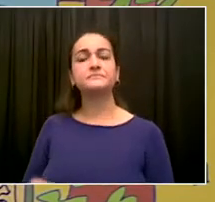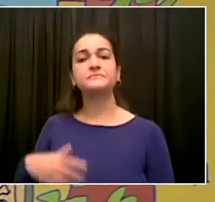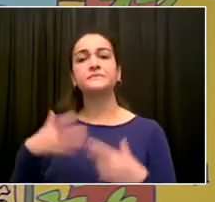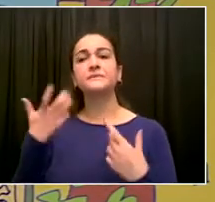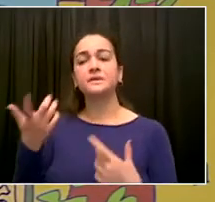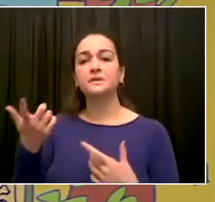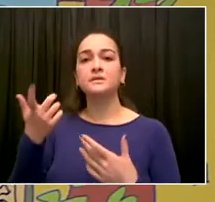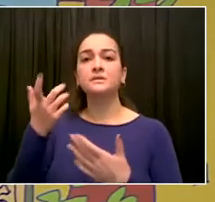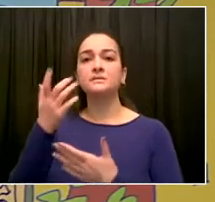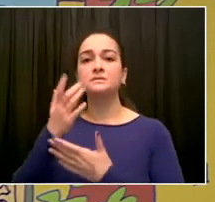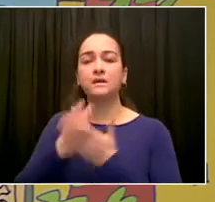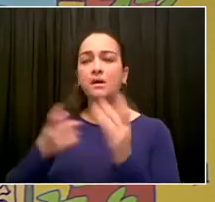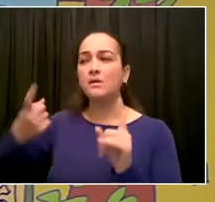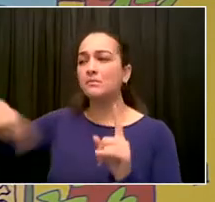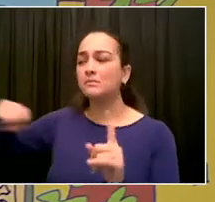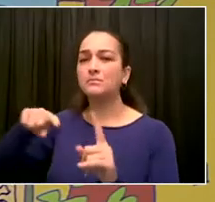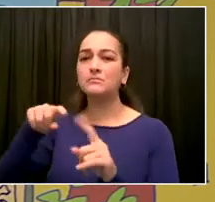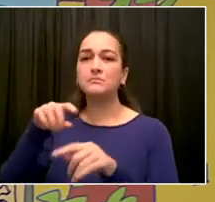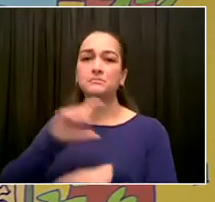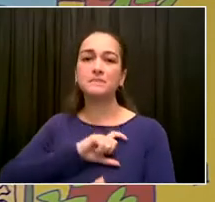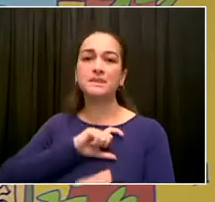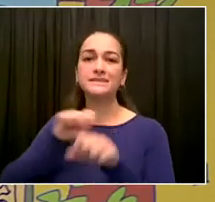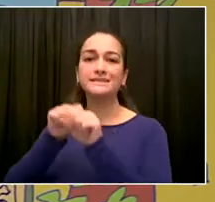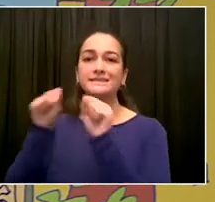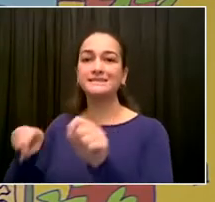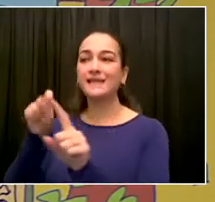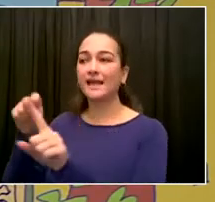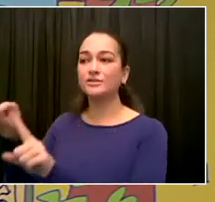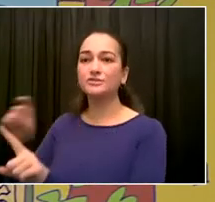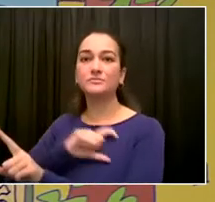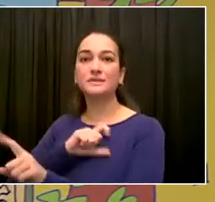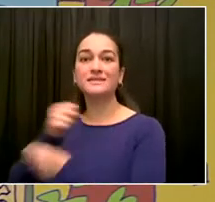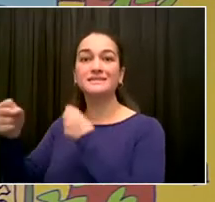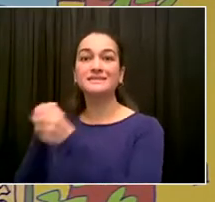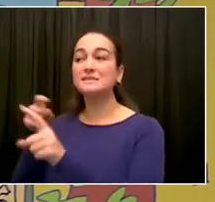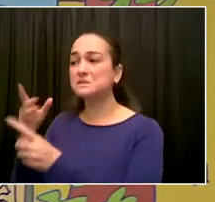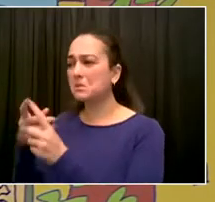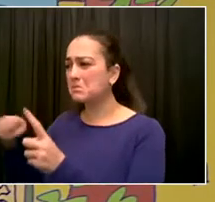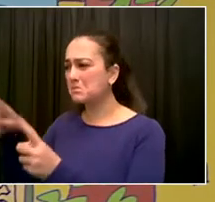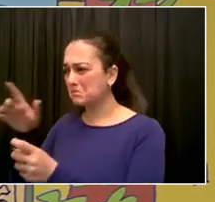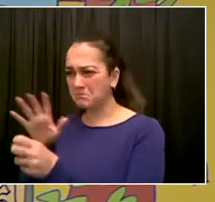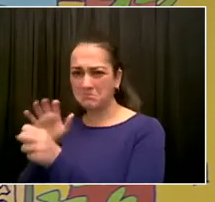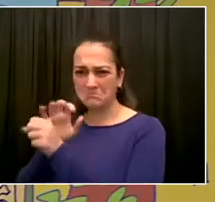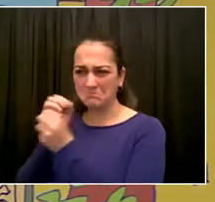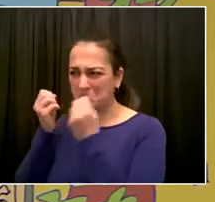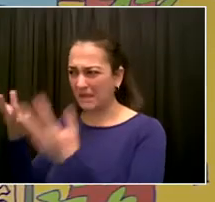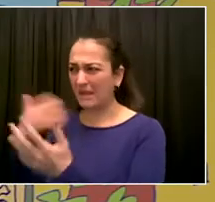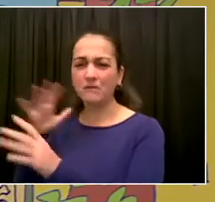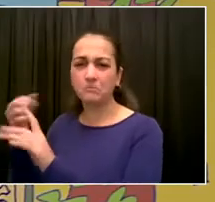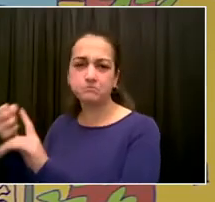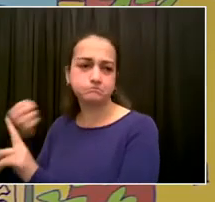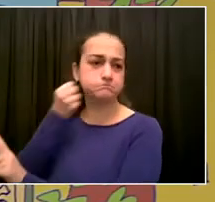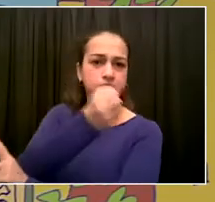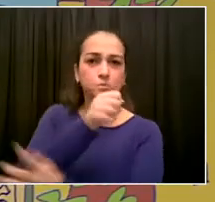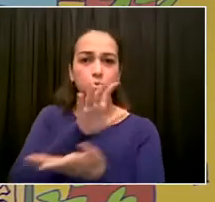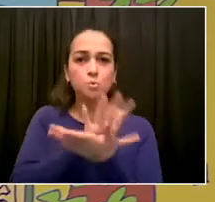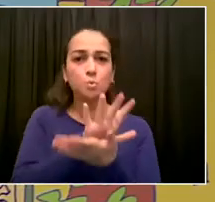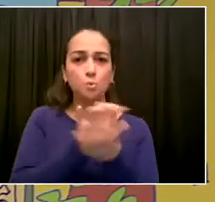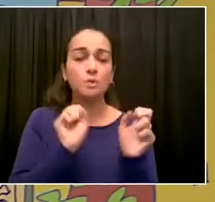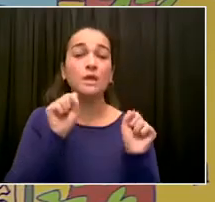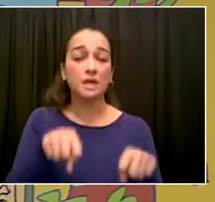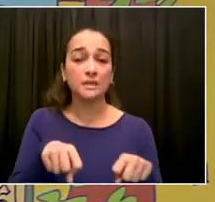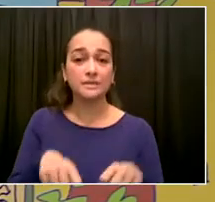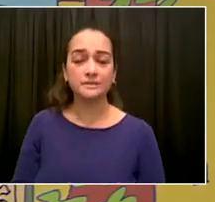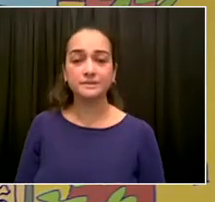compensate for any needs. But the other thing is adding the random scanning in certain places, adding the presence NYPD at